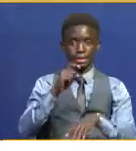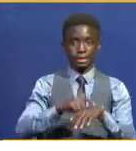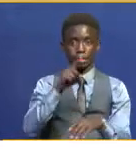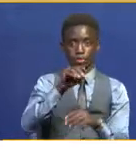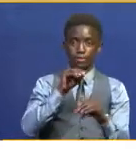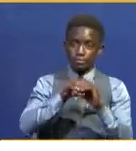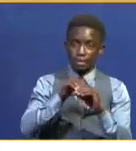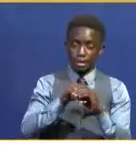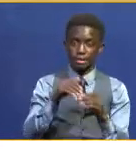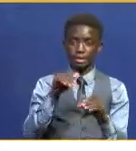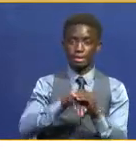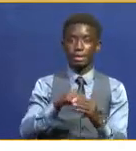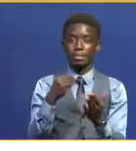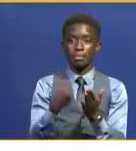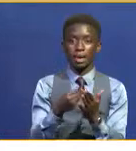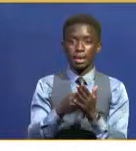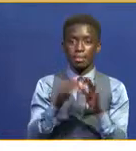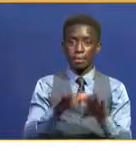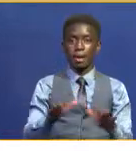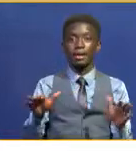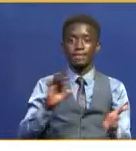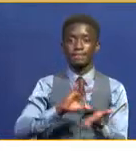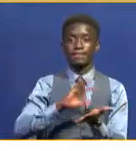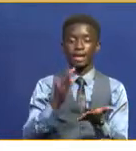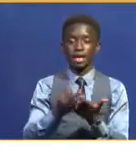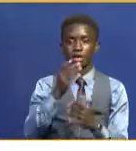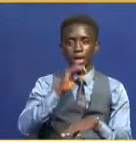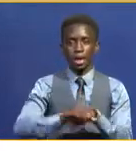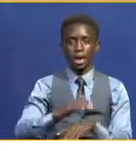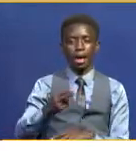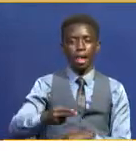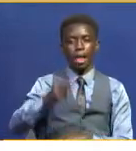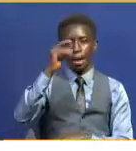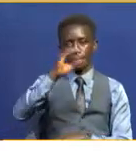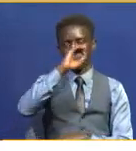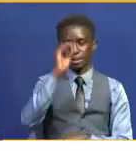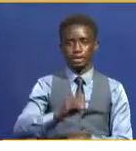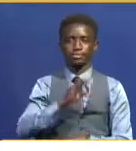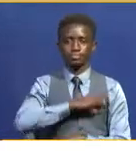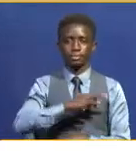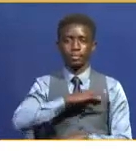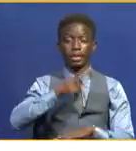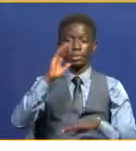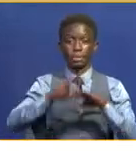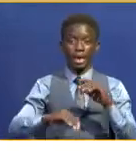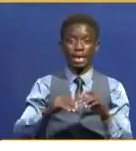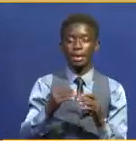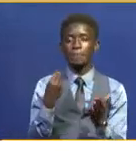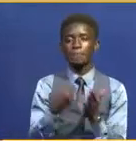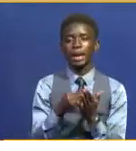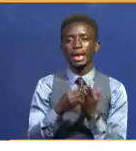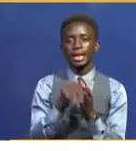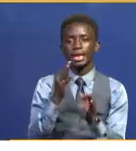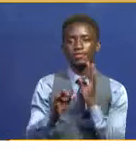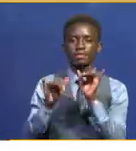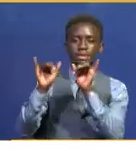within money market funds, you actually earn a higher rate of return than if those funds were actually lying